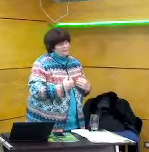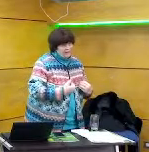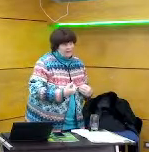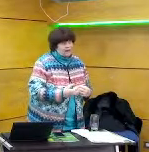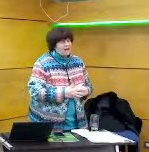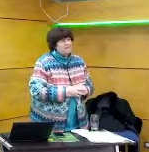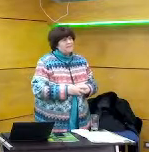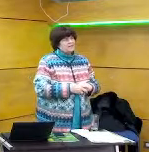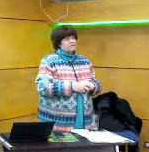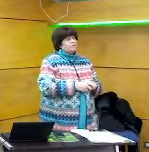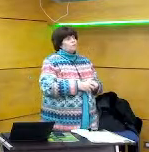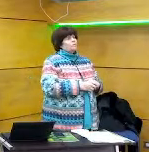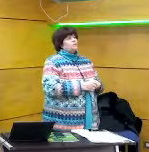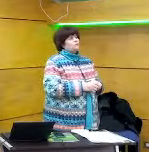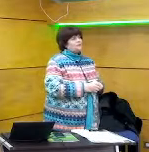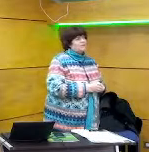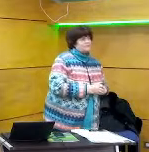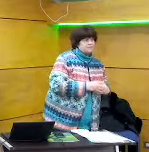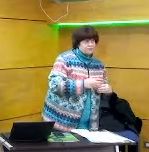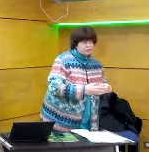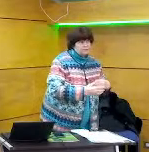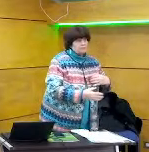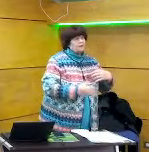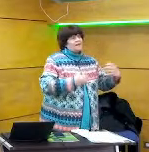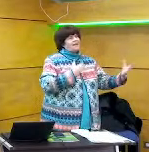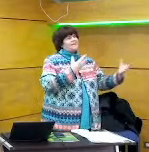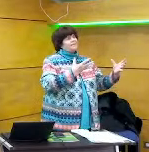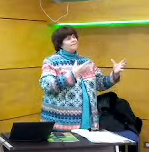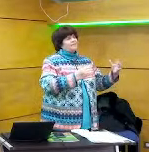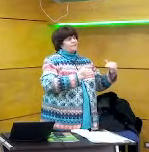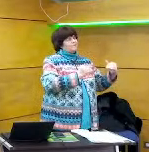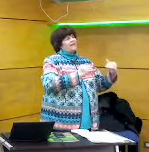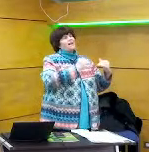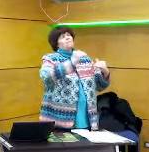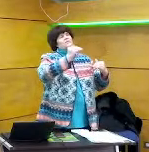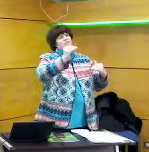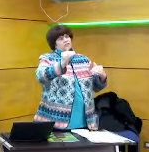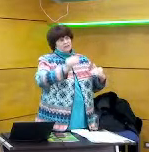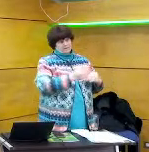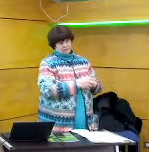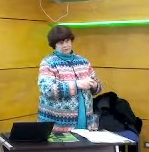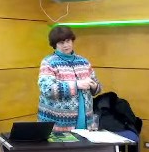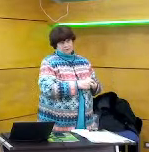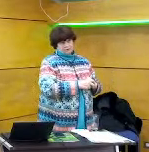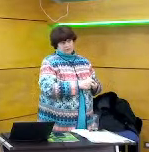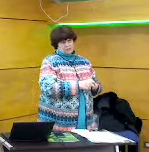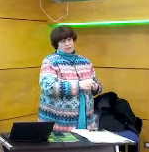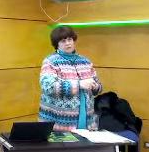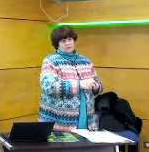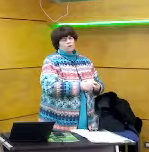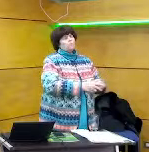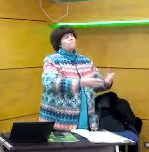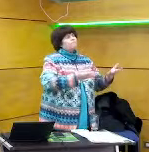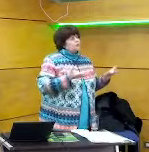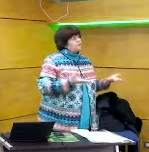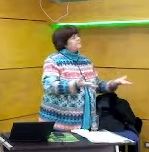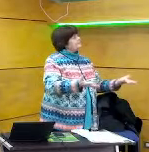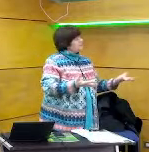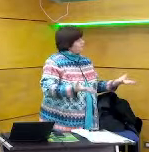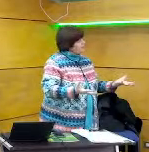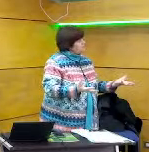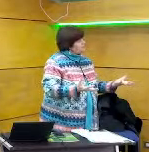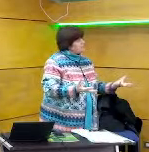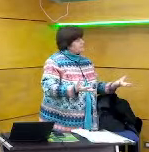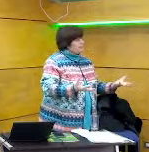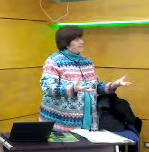So again, I think we're doing them a disservice by not giving them that competition level. So first